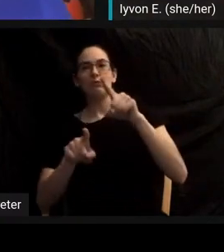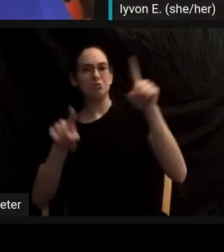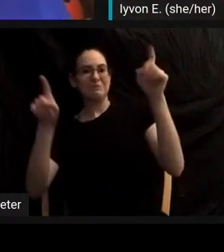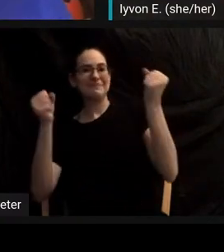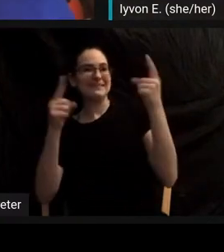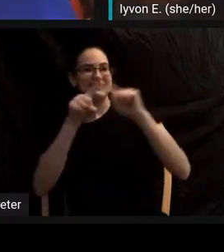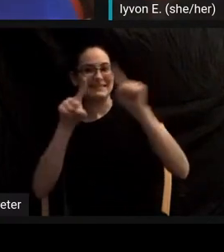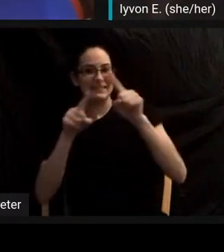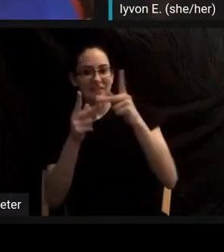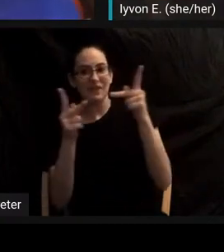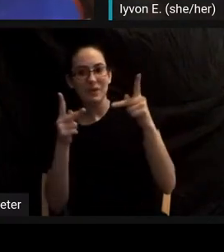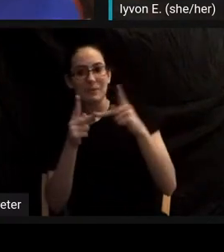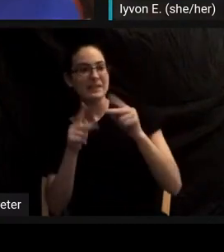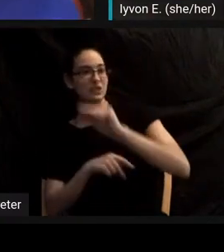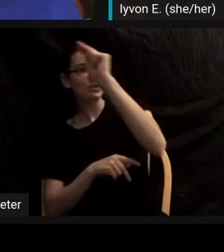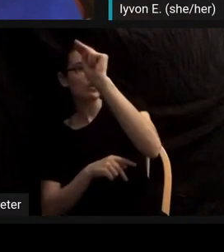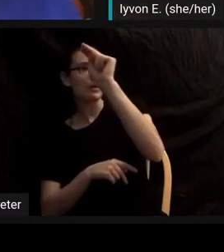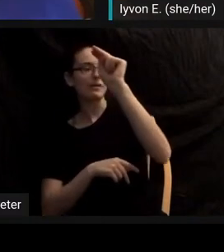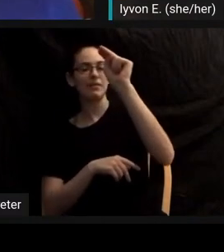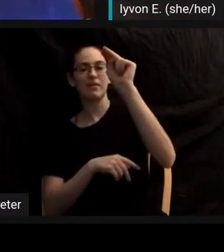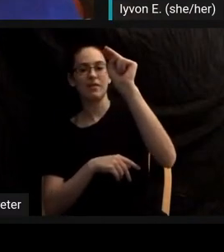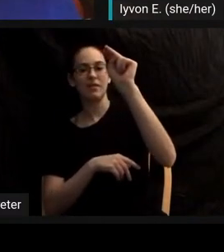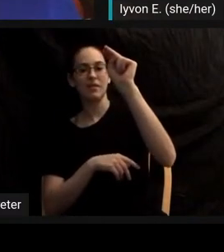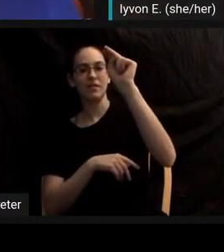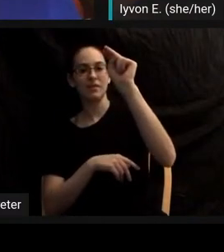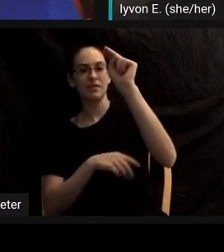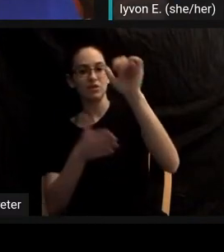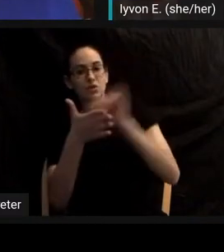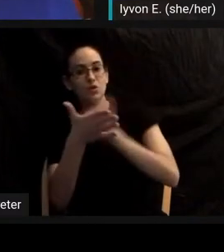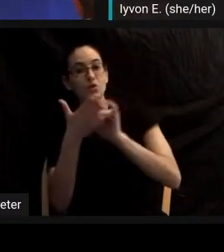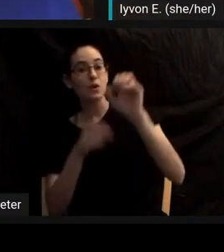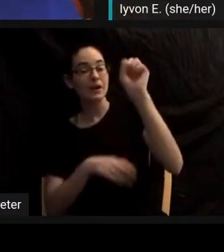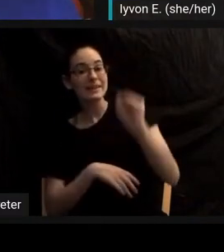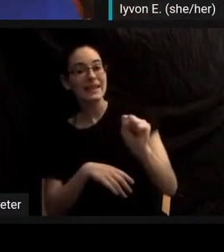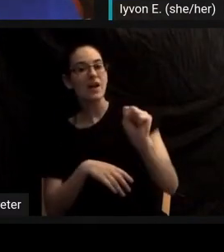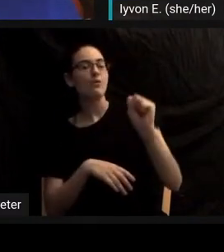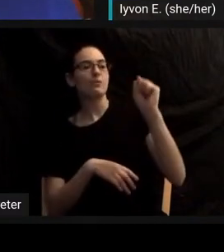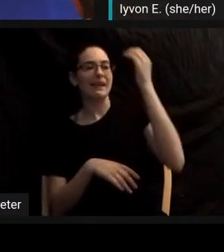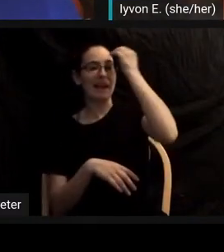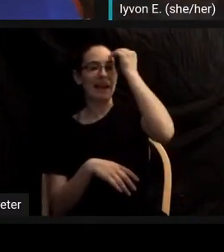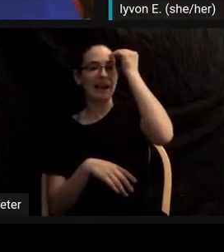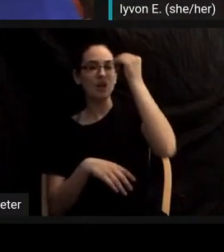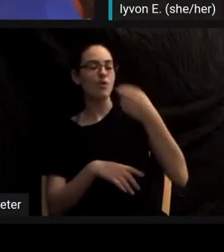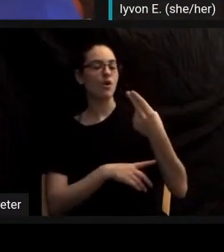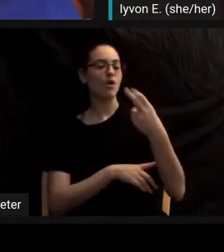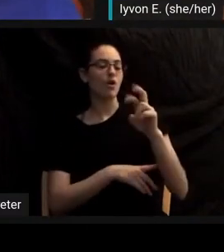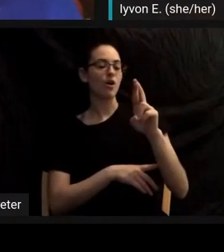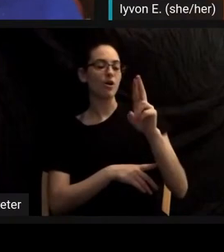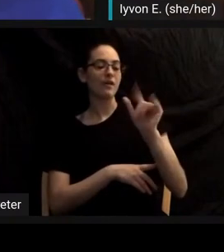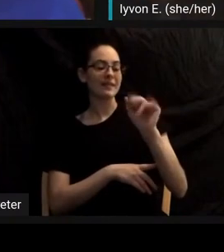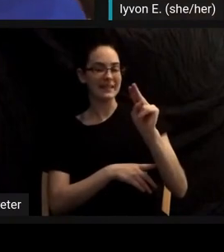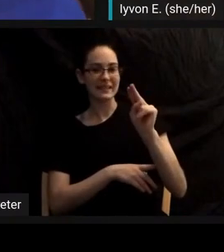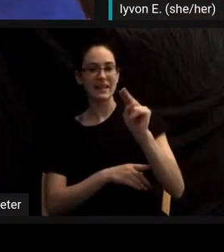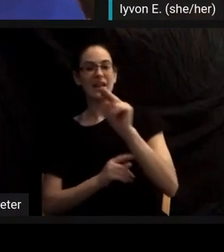so big that I know not everyone who lives in Harlem is going to come see something in Brooklyn. That's just like a really hard sell. Like,